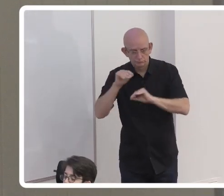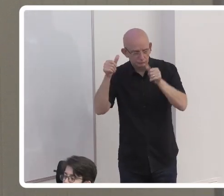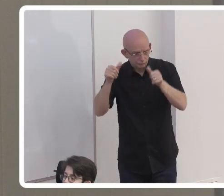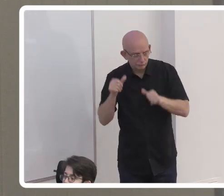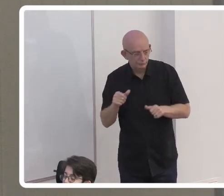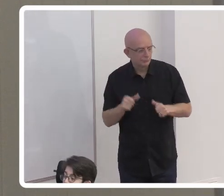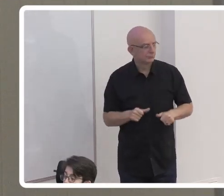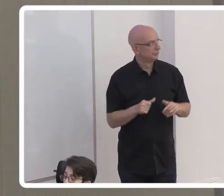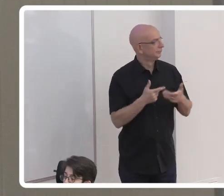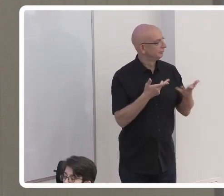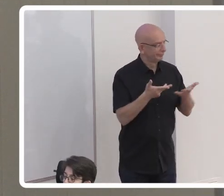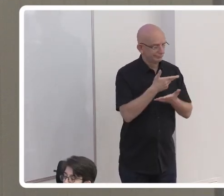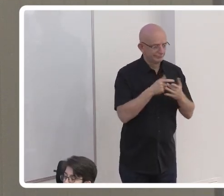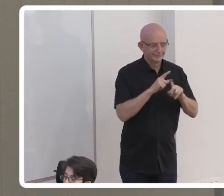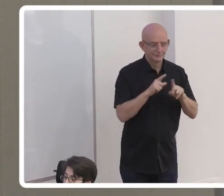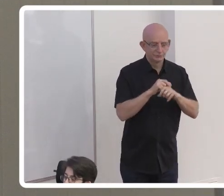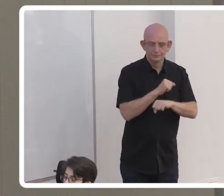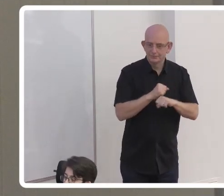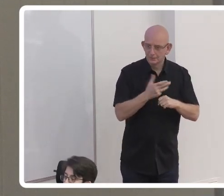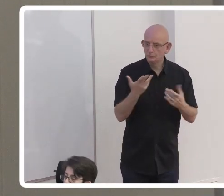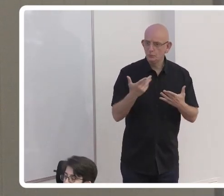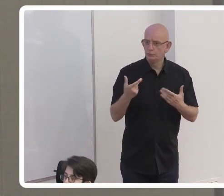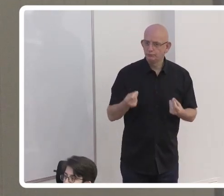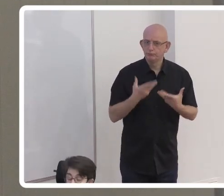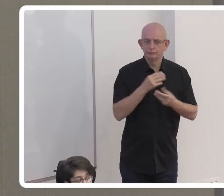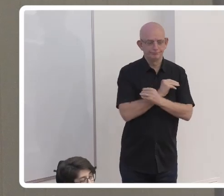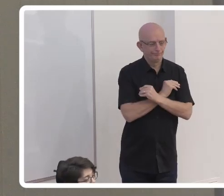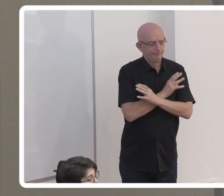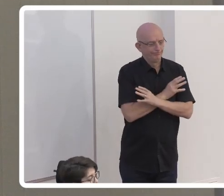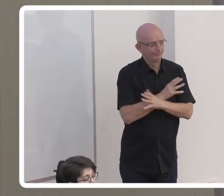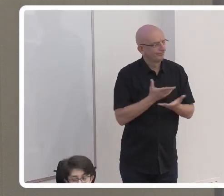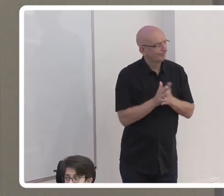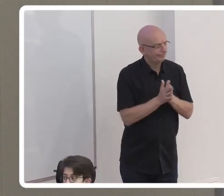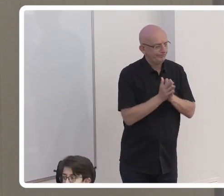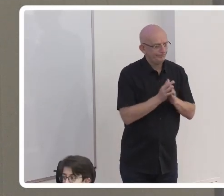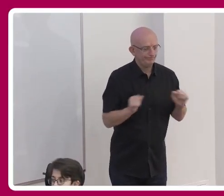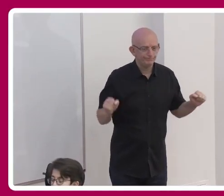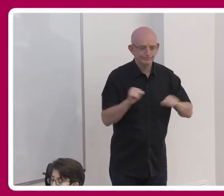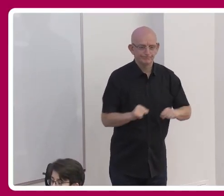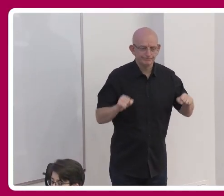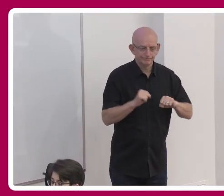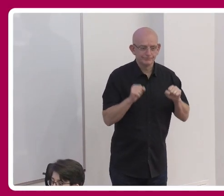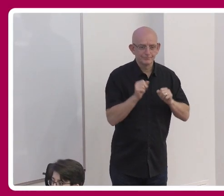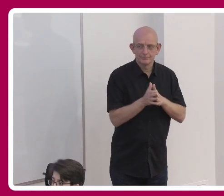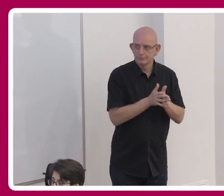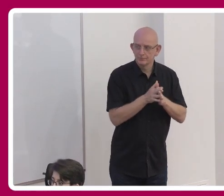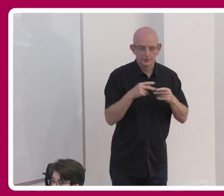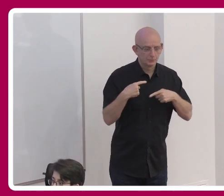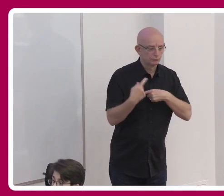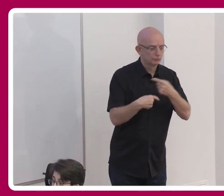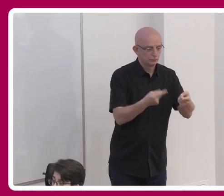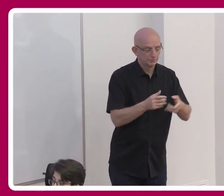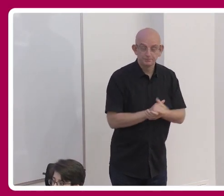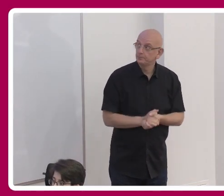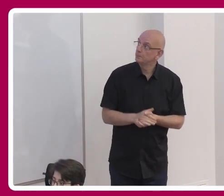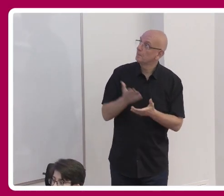inspired. Moving on now to the presentation that I have today, I wanted to